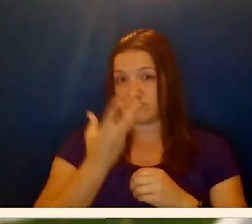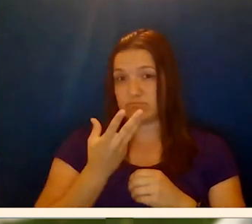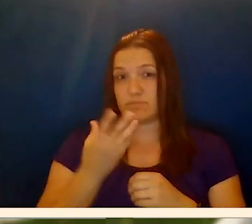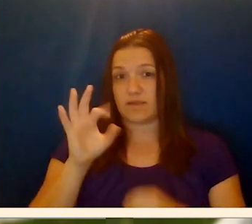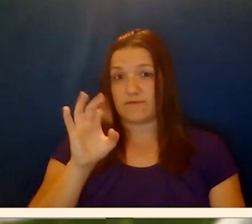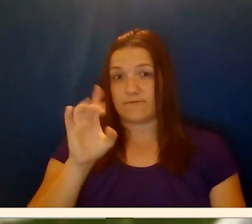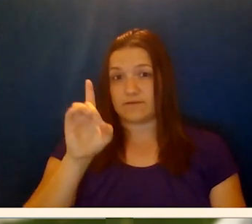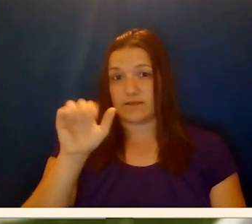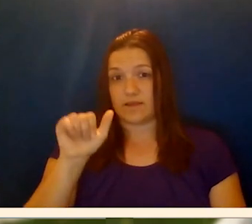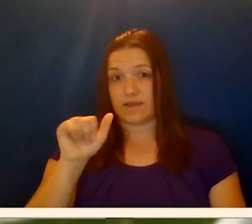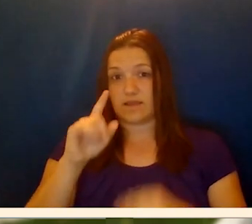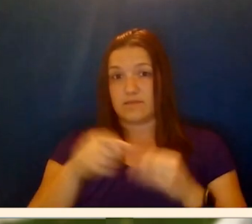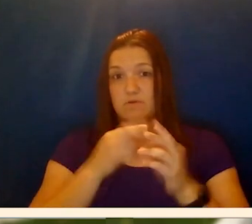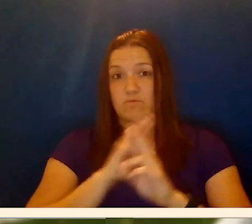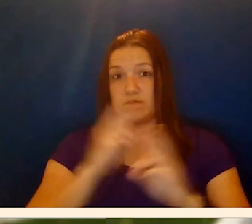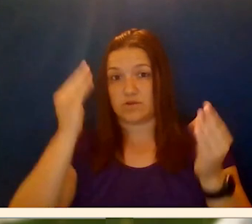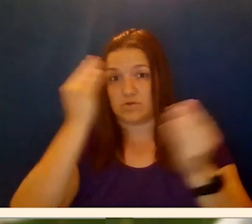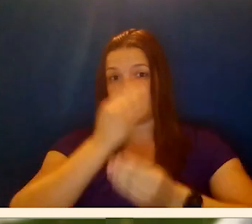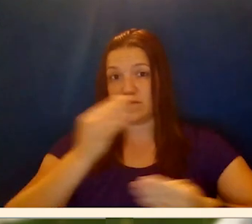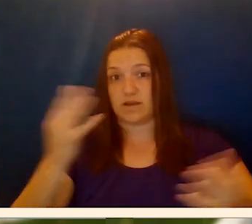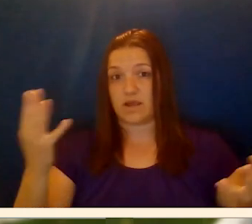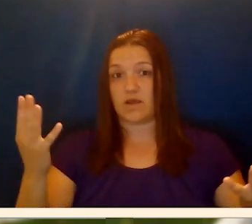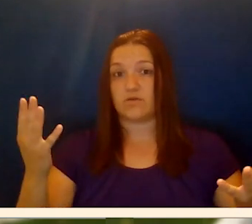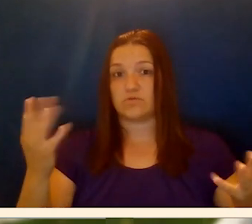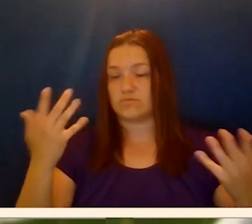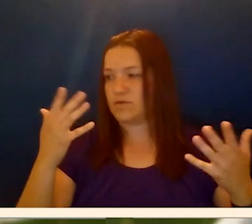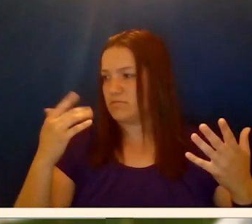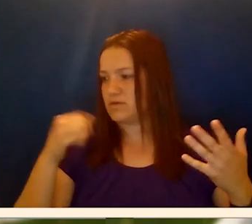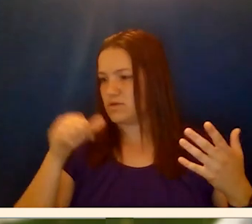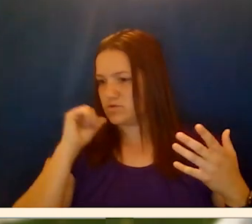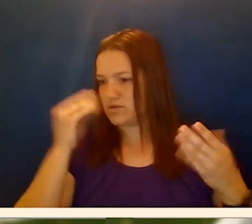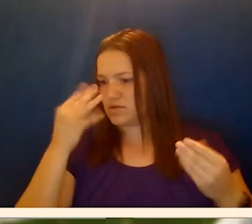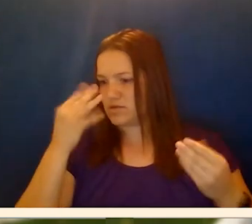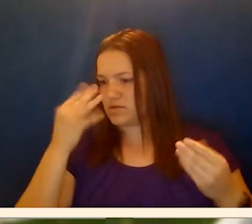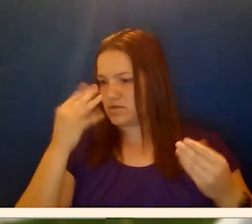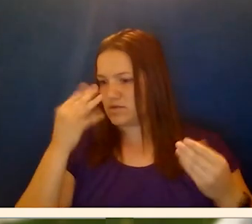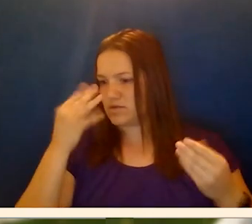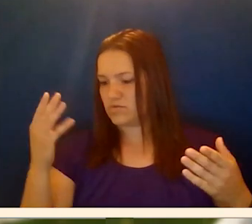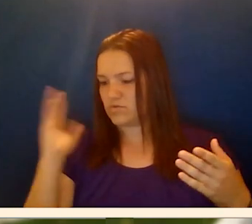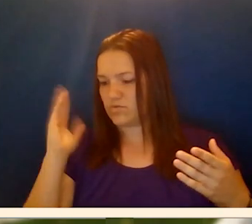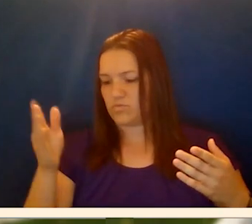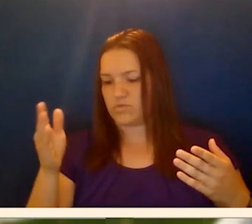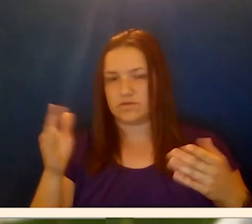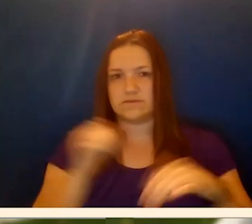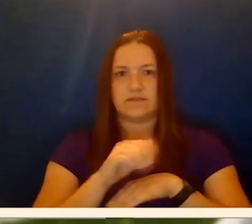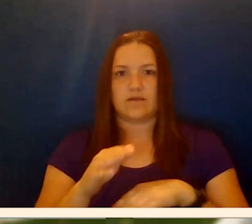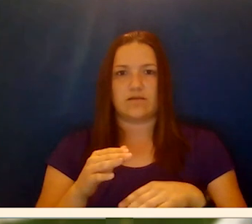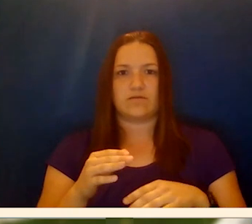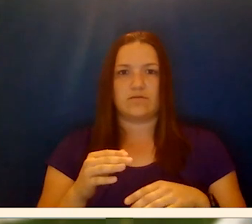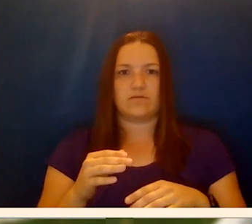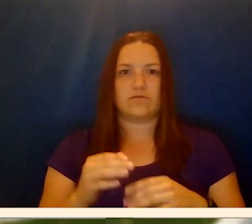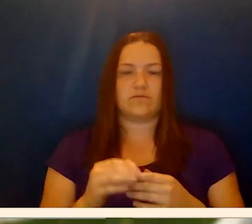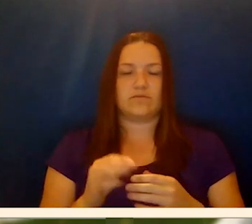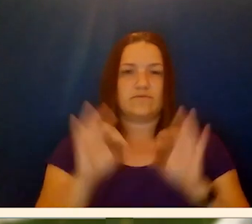and they may have yesterday, but they'll send out a formal publication probably today or tomorrow,